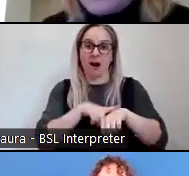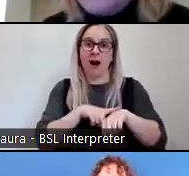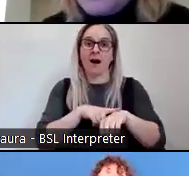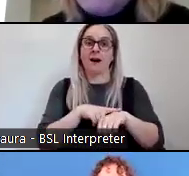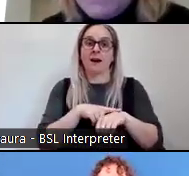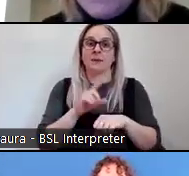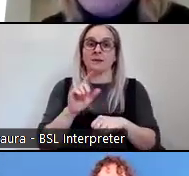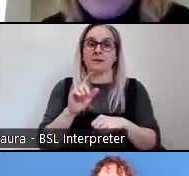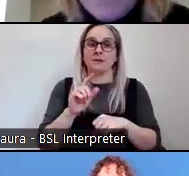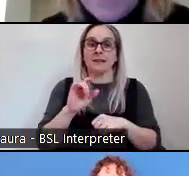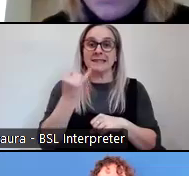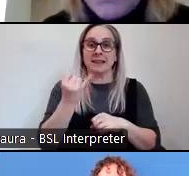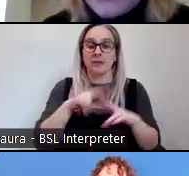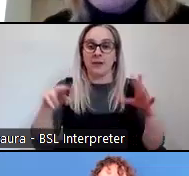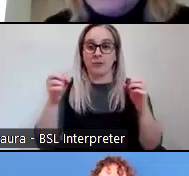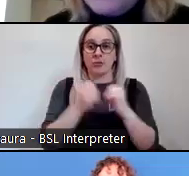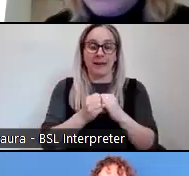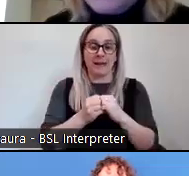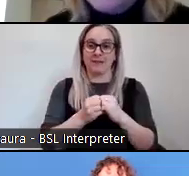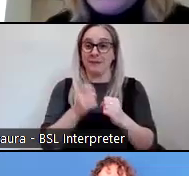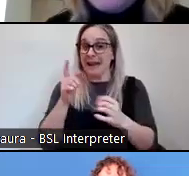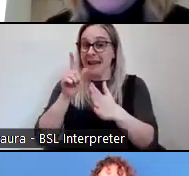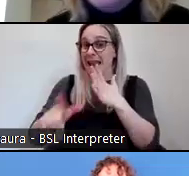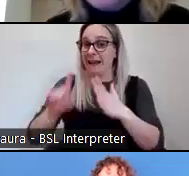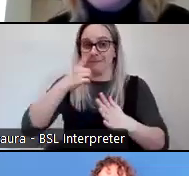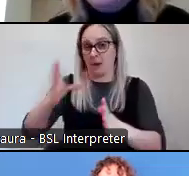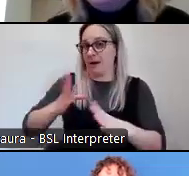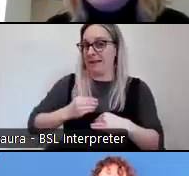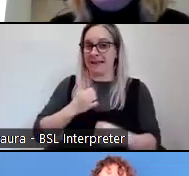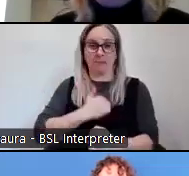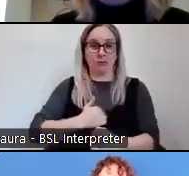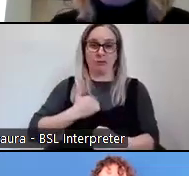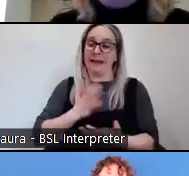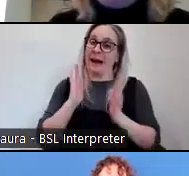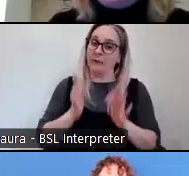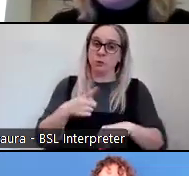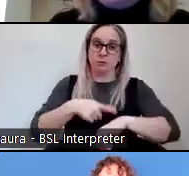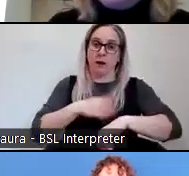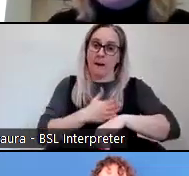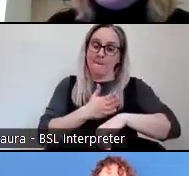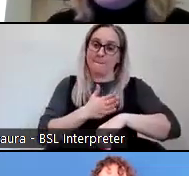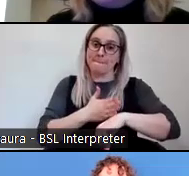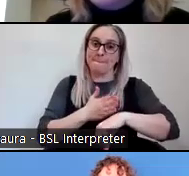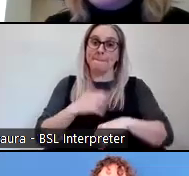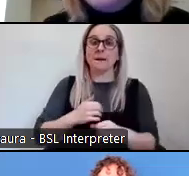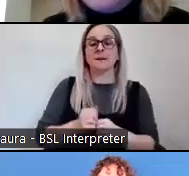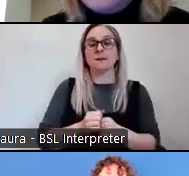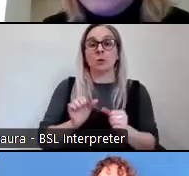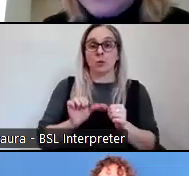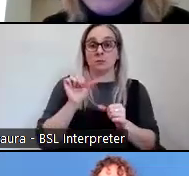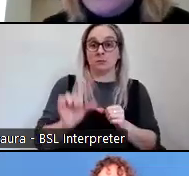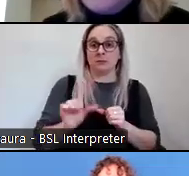to accept late applications, so it's really critical you get that in on time. If you're shortlisted, our stage